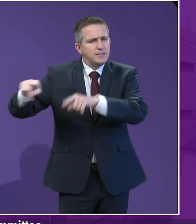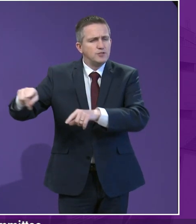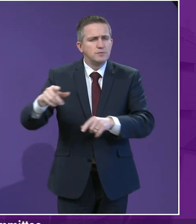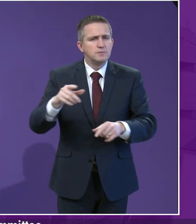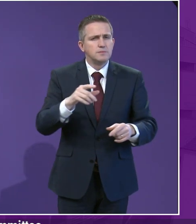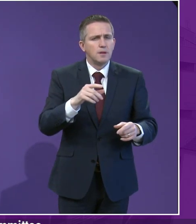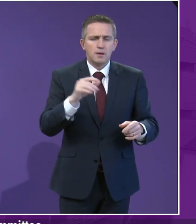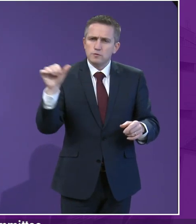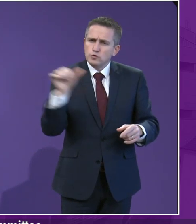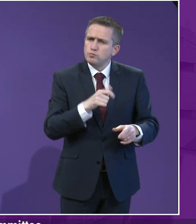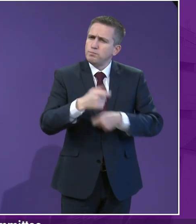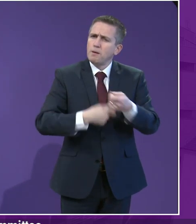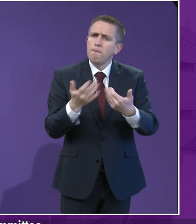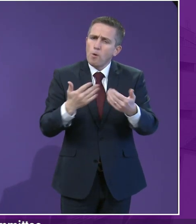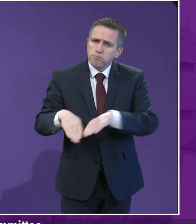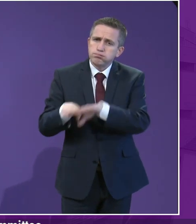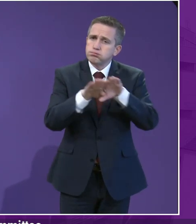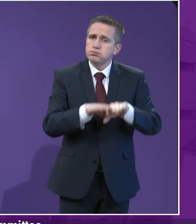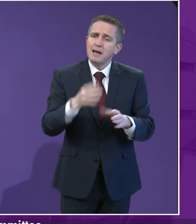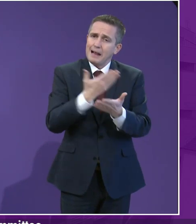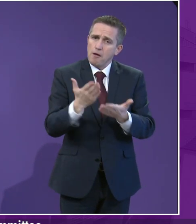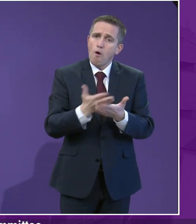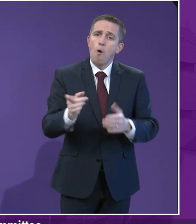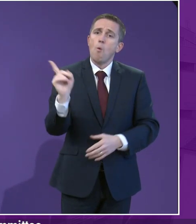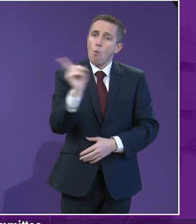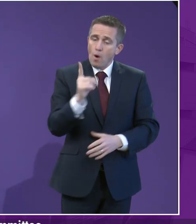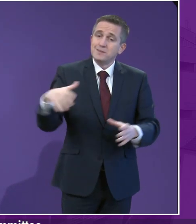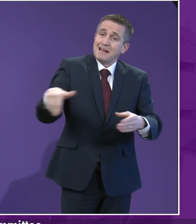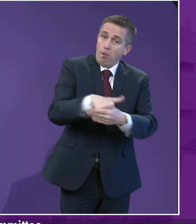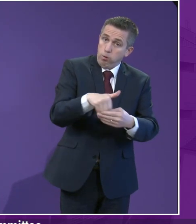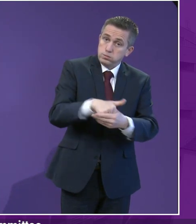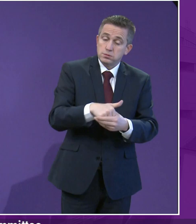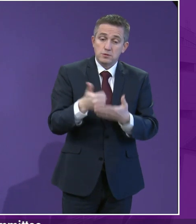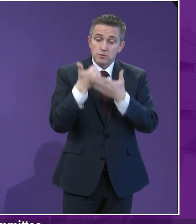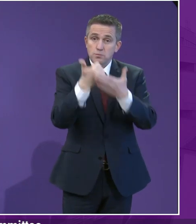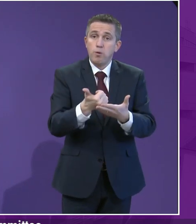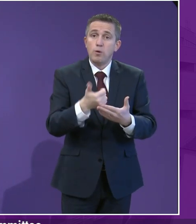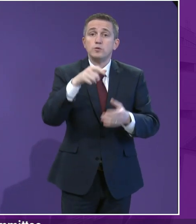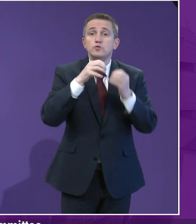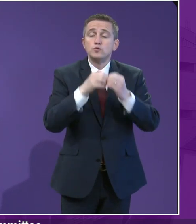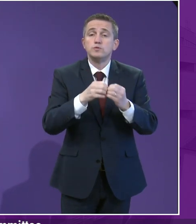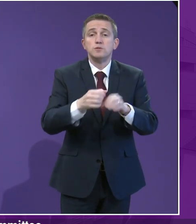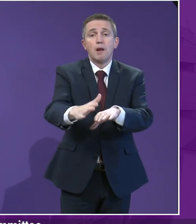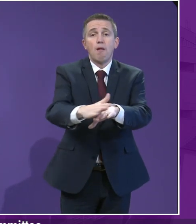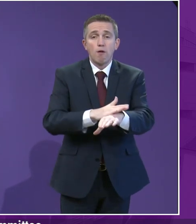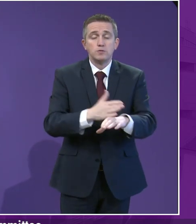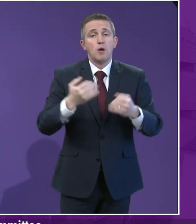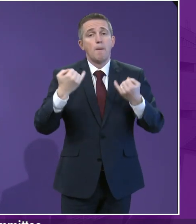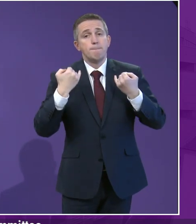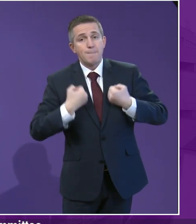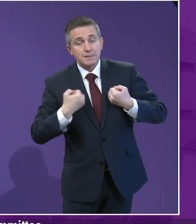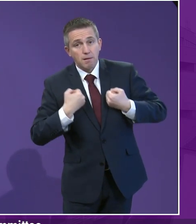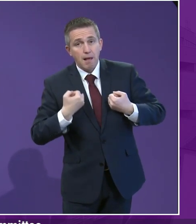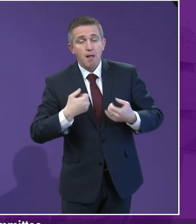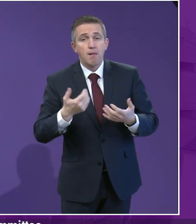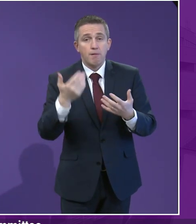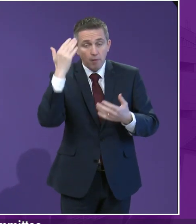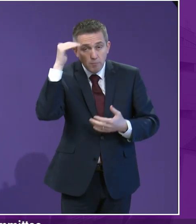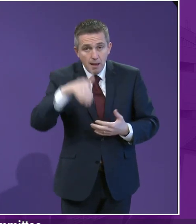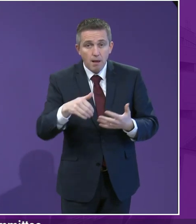would know the exact information that was required by every institution, and it would just streamline the process so much more. In terms of changes to the